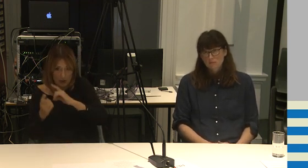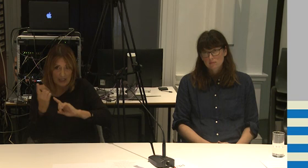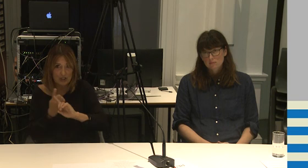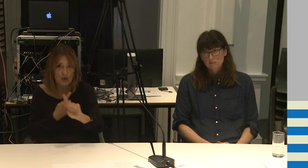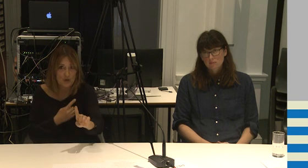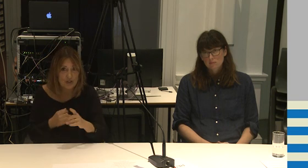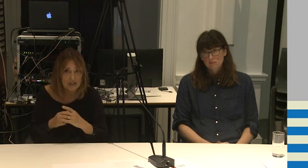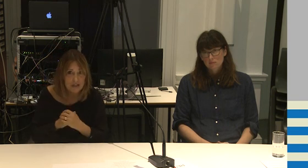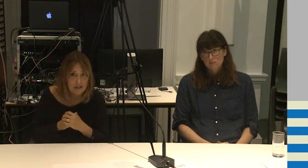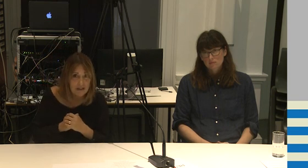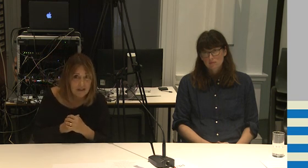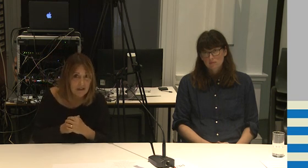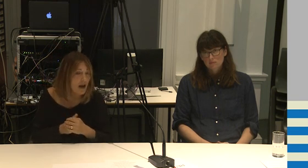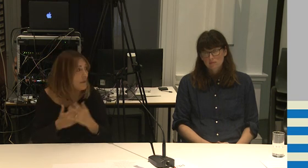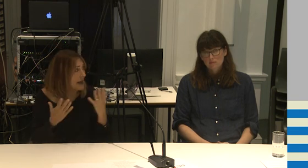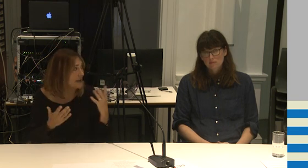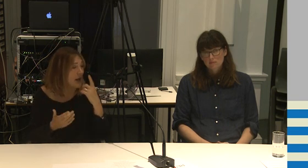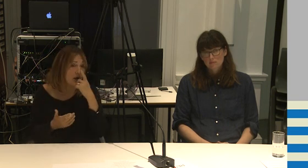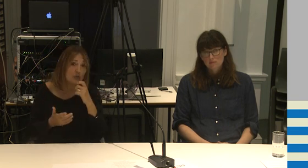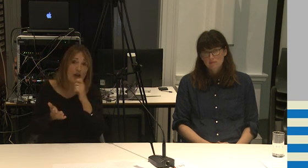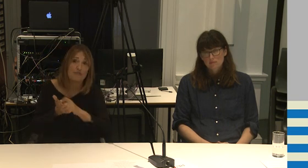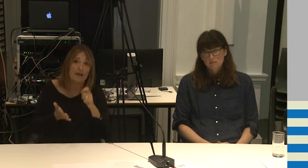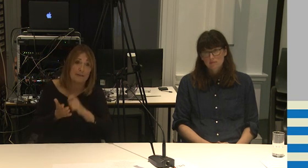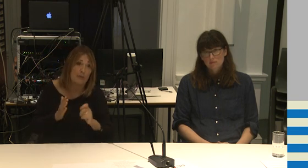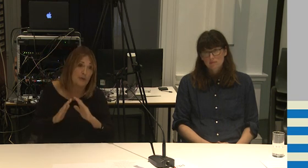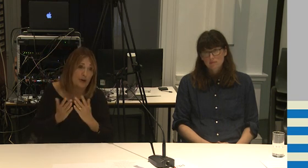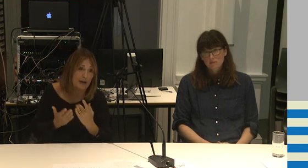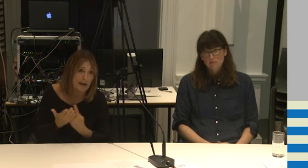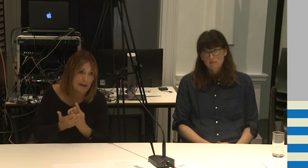here tonight, manager. I should write a book about it, right?